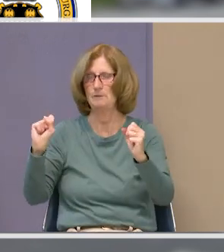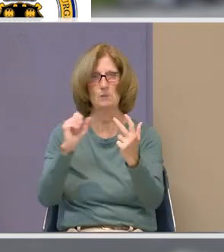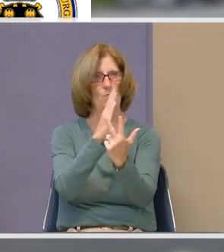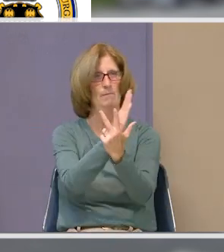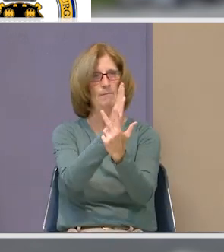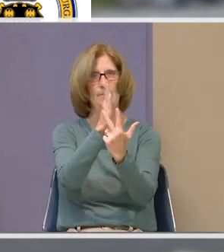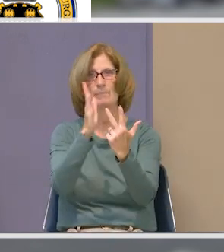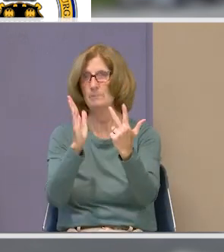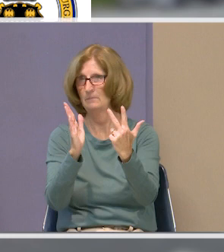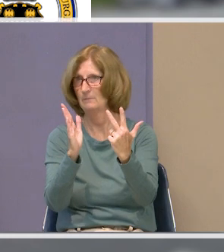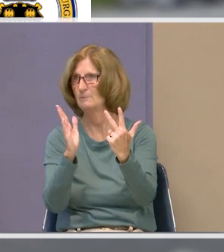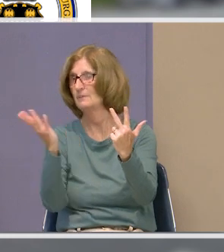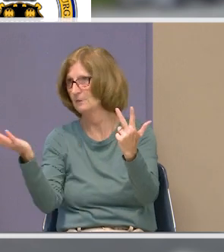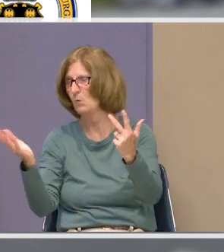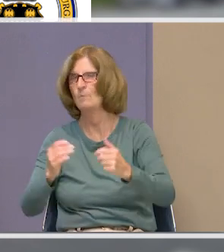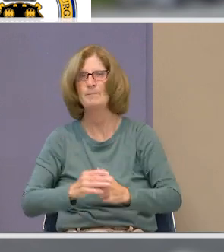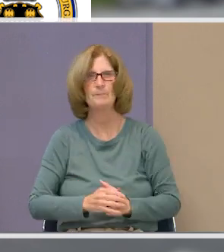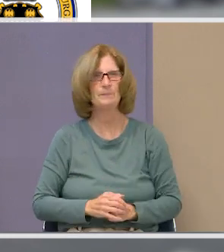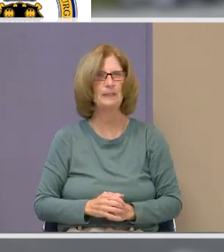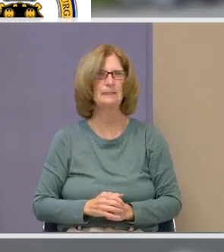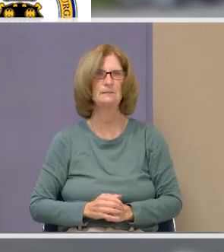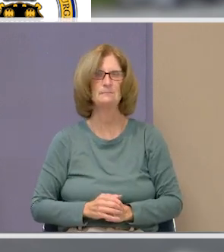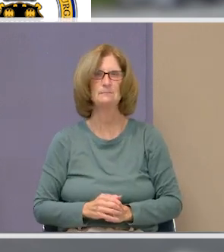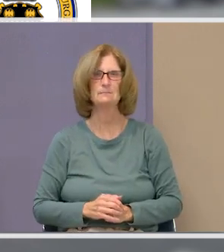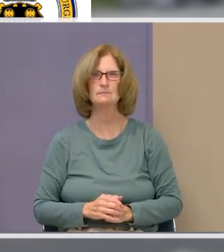of those concerns.